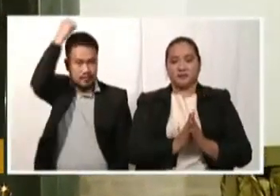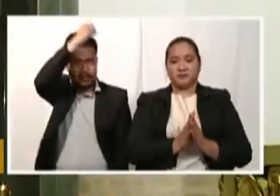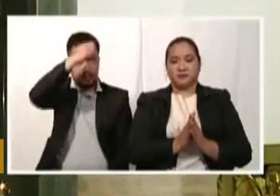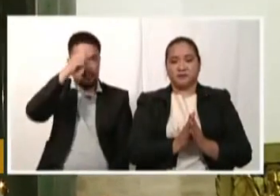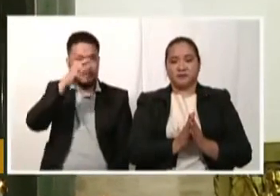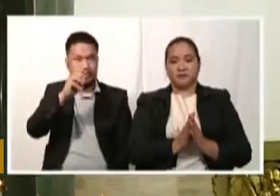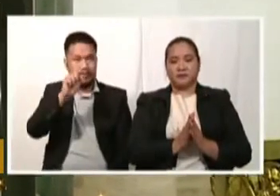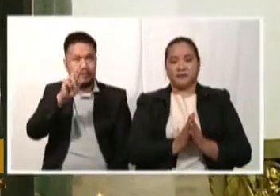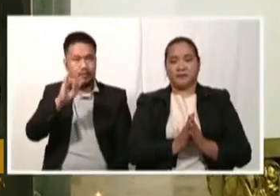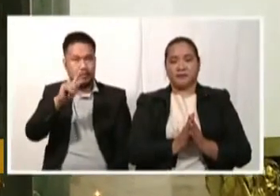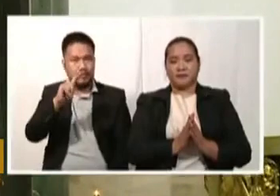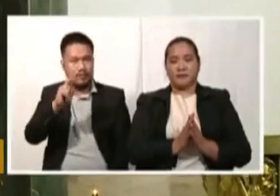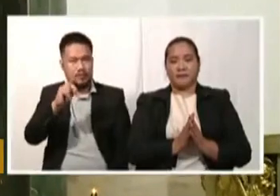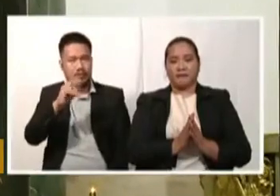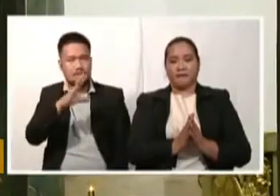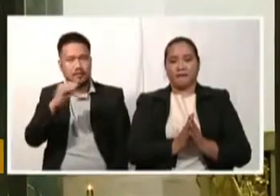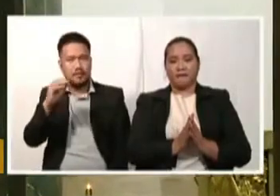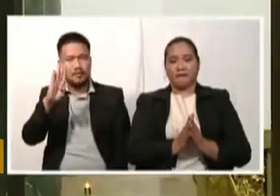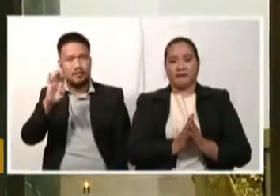Martin and